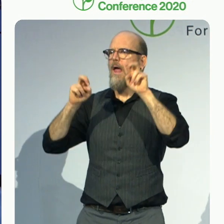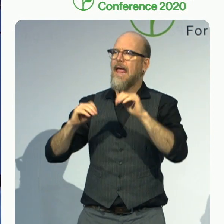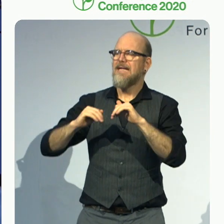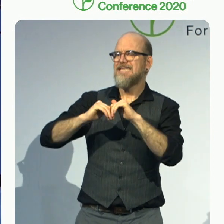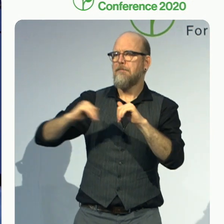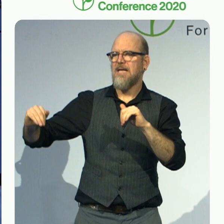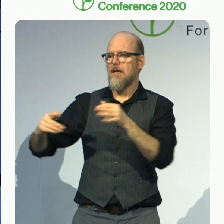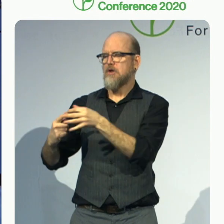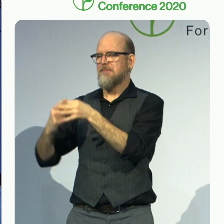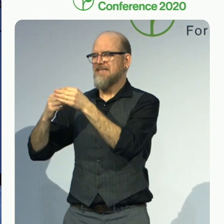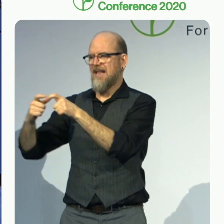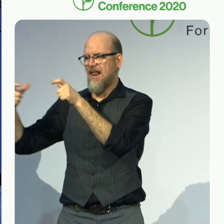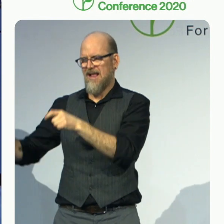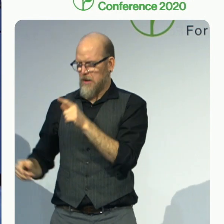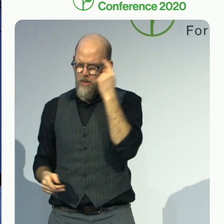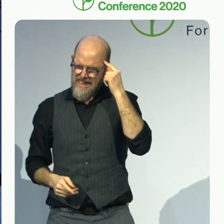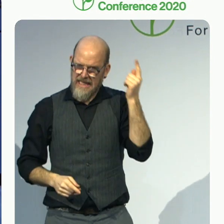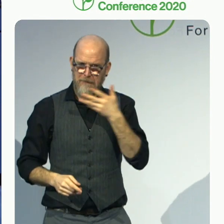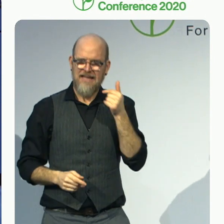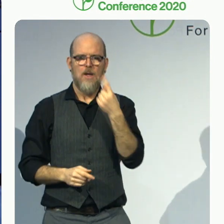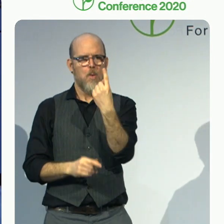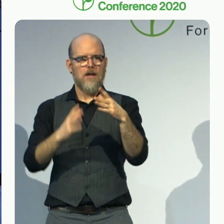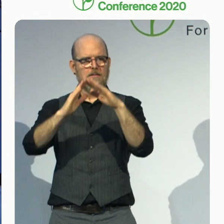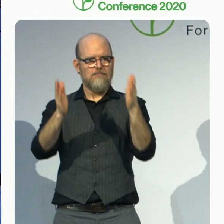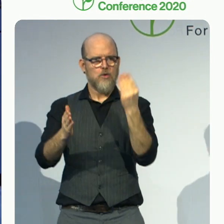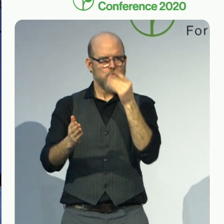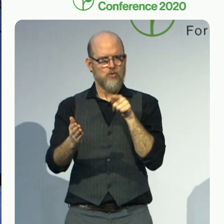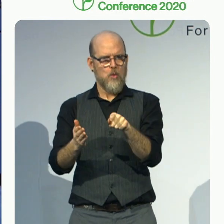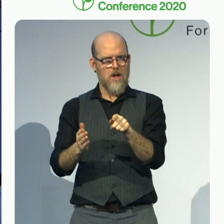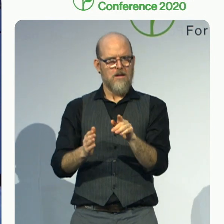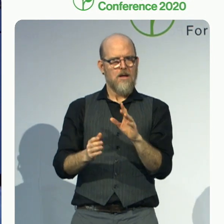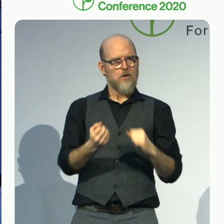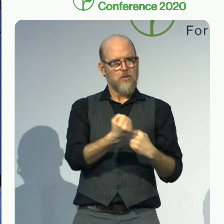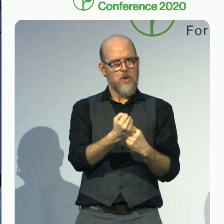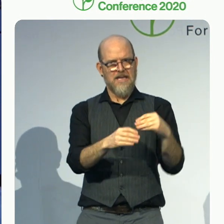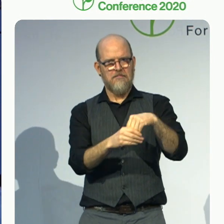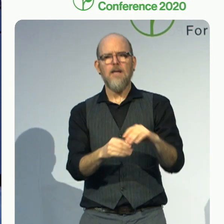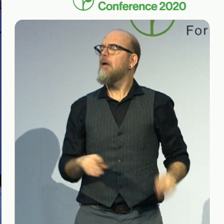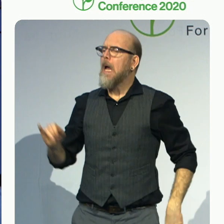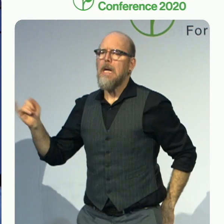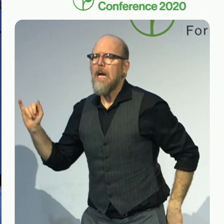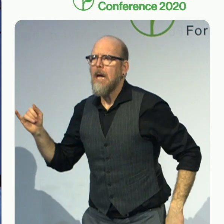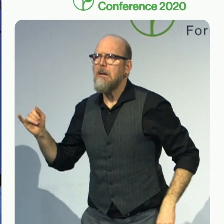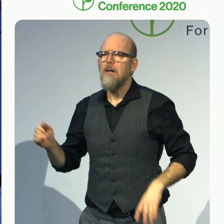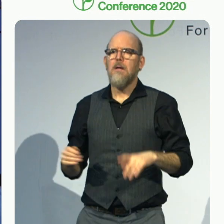what you're saying? Yeah. Support is not a place, it's a person. Support is not a place, it's a person with